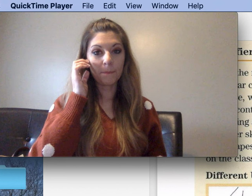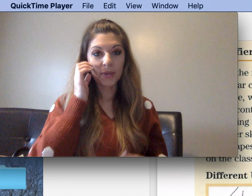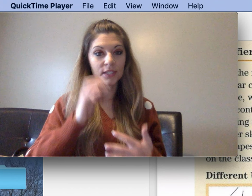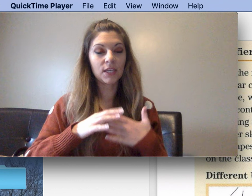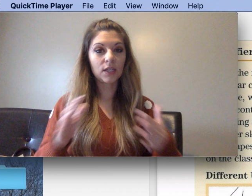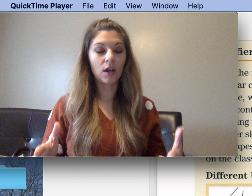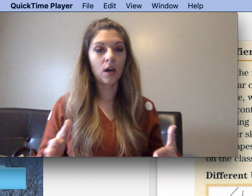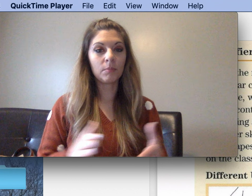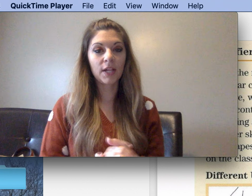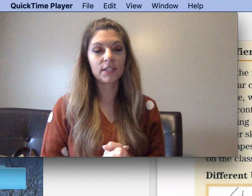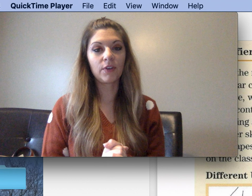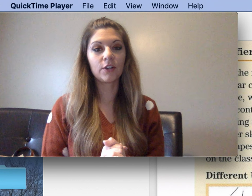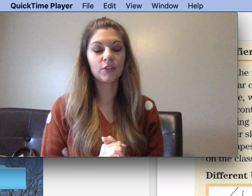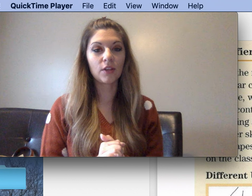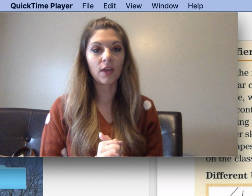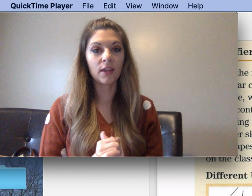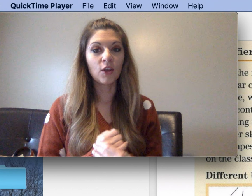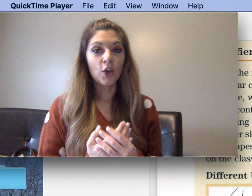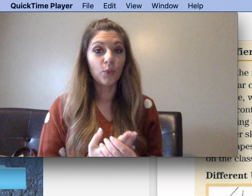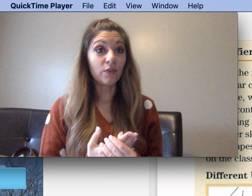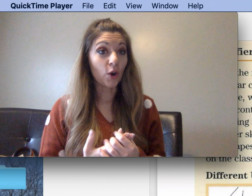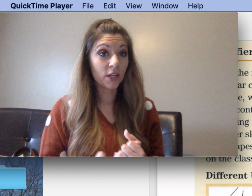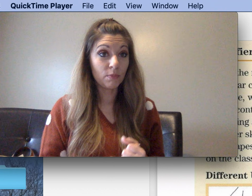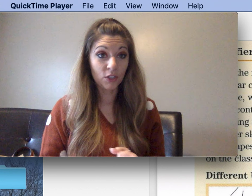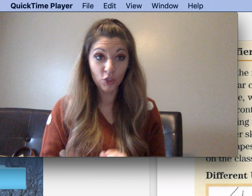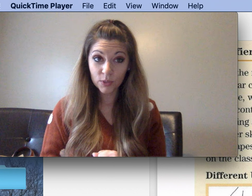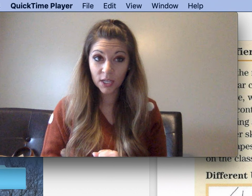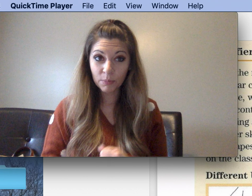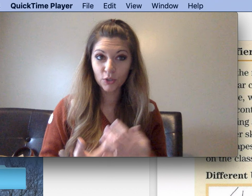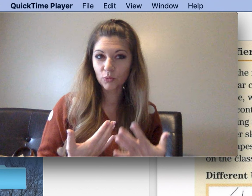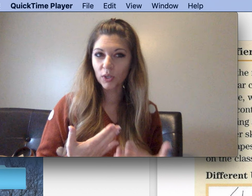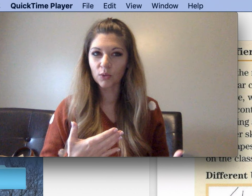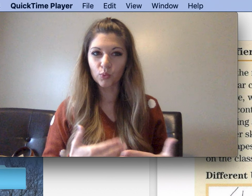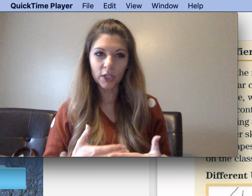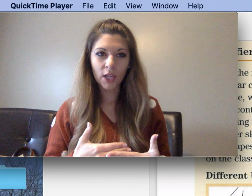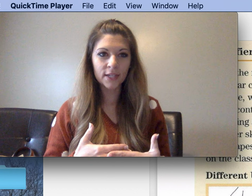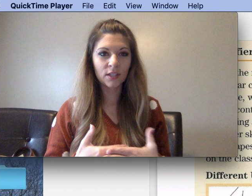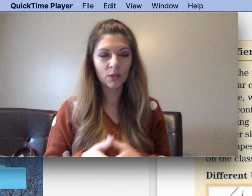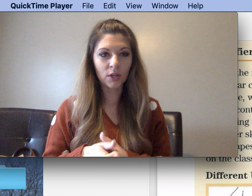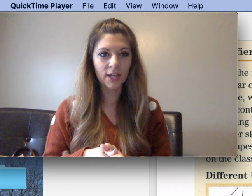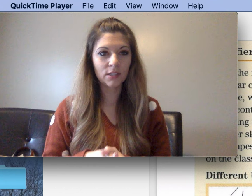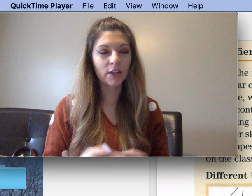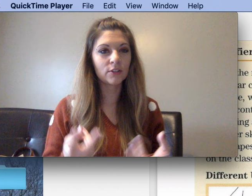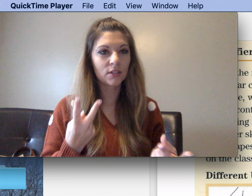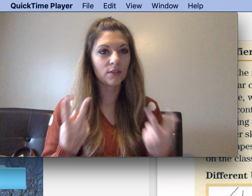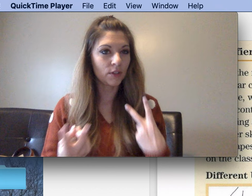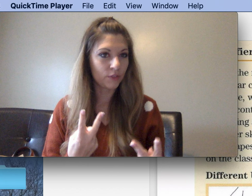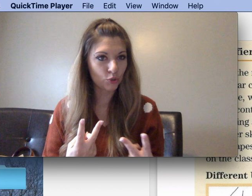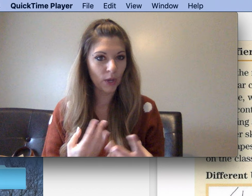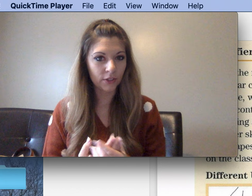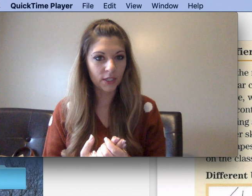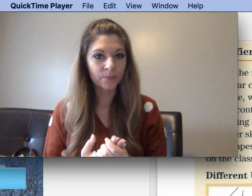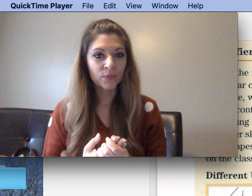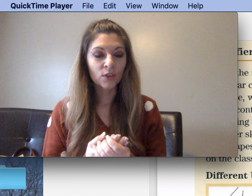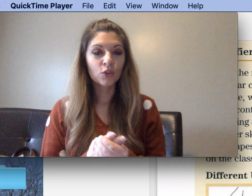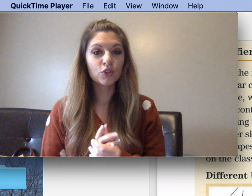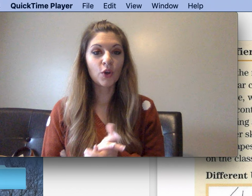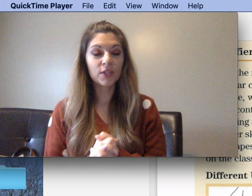very basic classifiers that we've already been using, but you didn't really realize that they were classifiers because of their